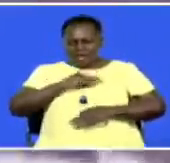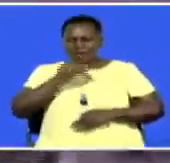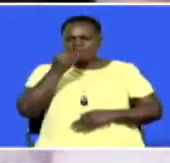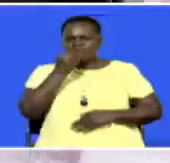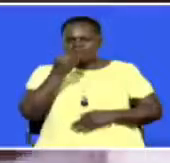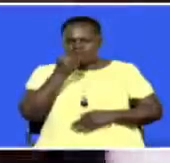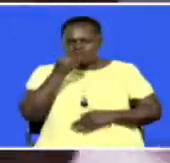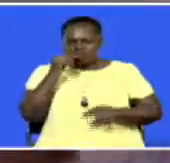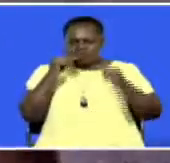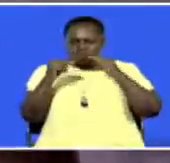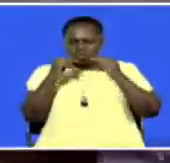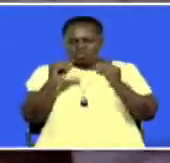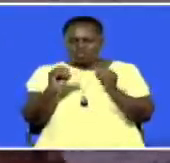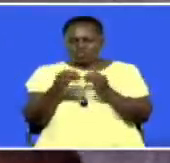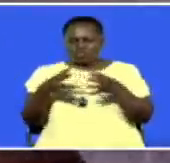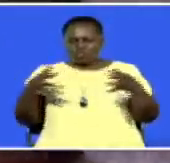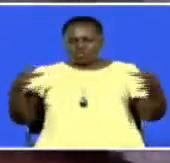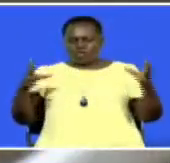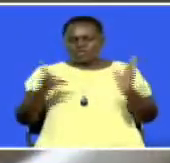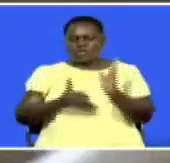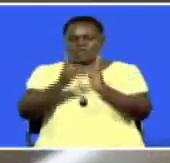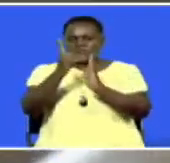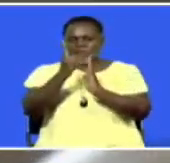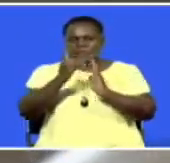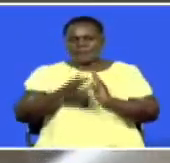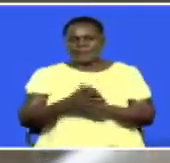energy and nutrients for growth and development.